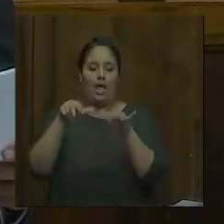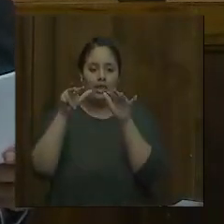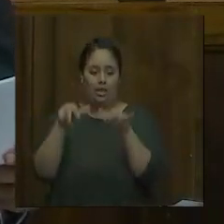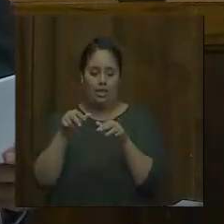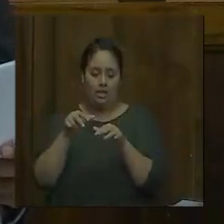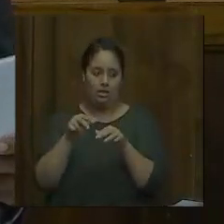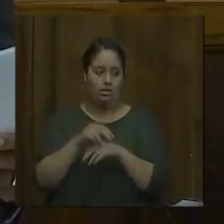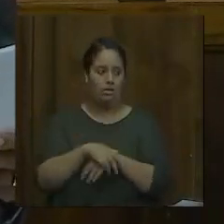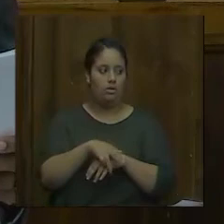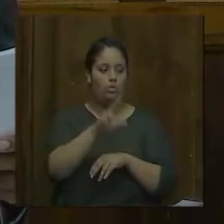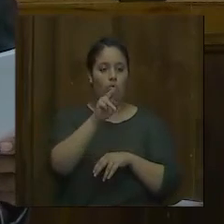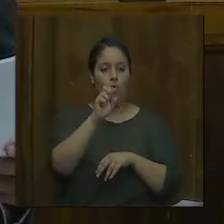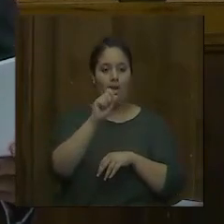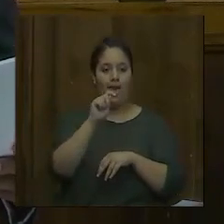Unati